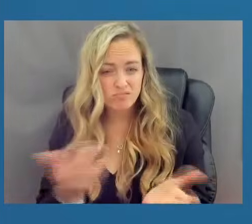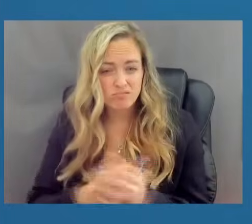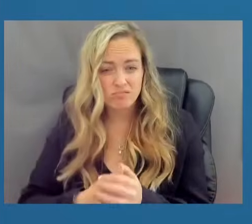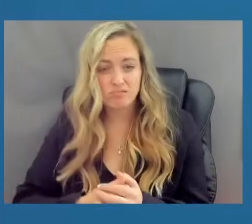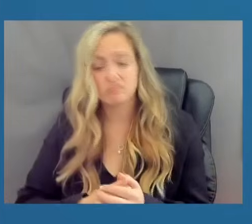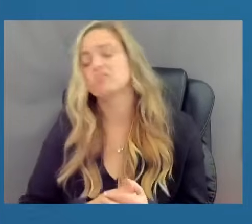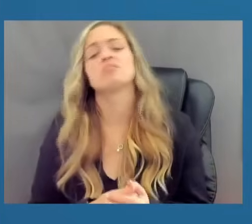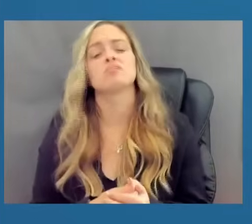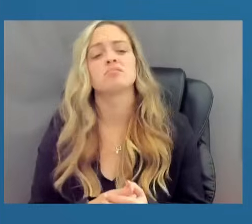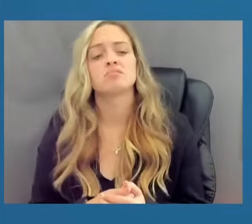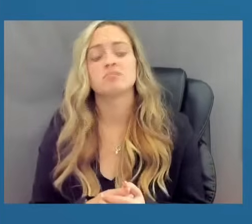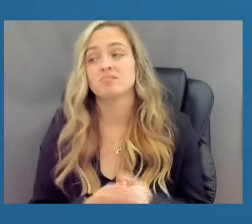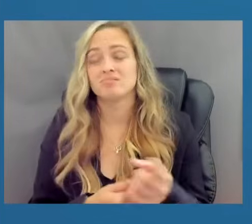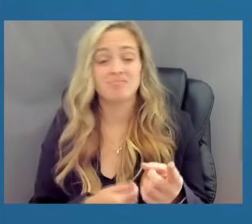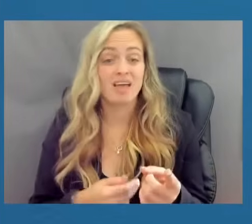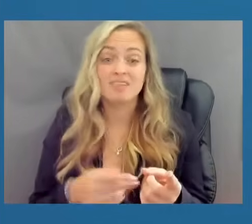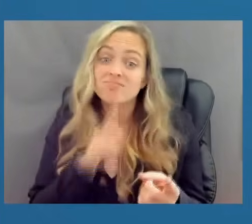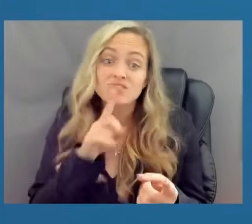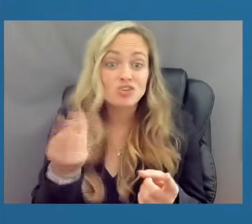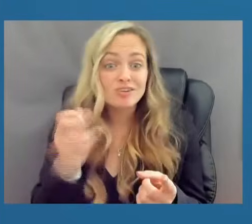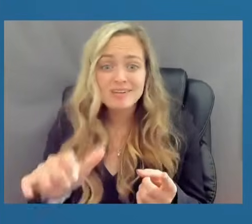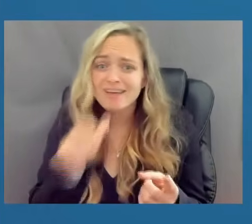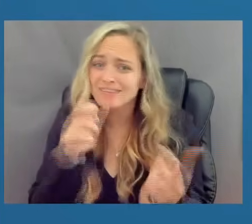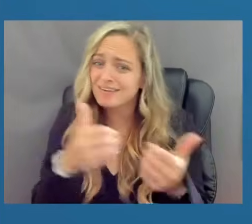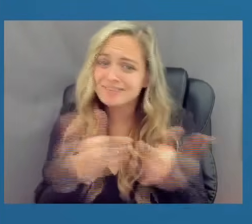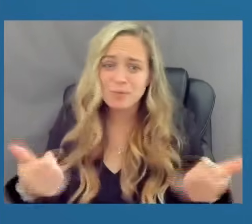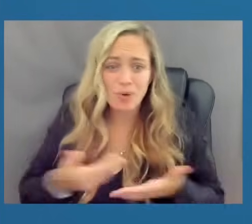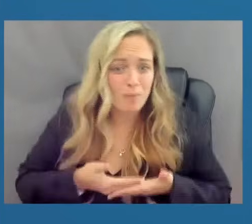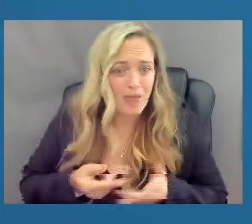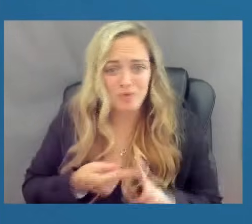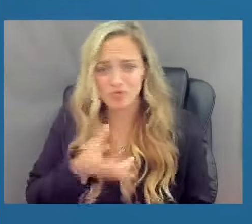And sure as hell isn't separating babies from their mothers.